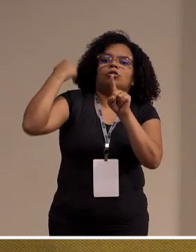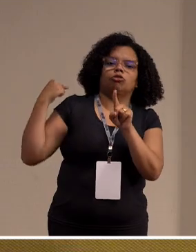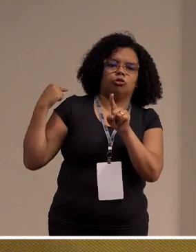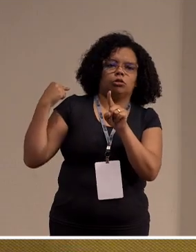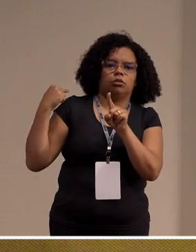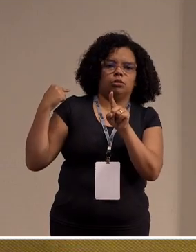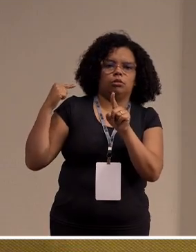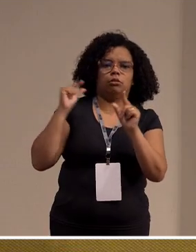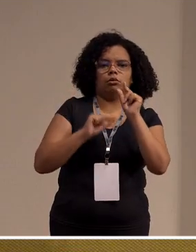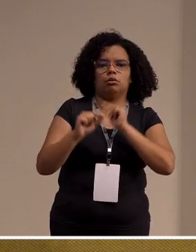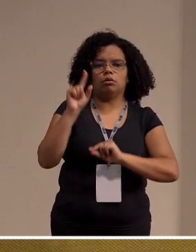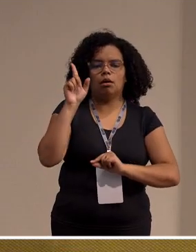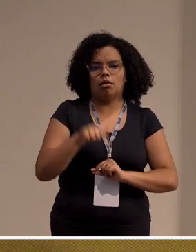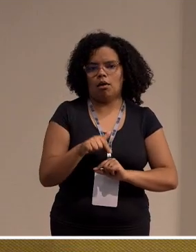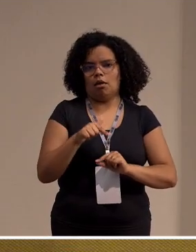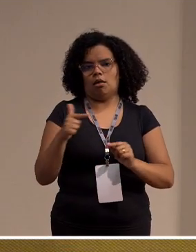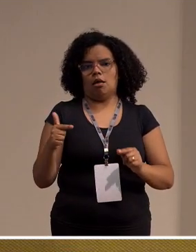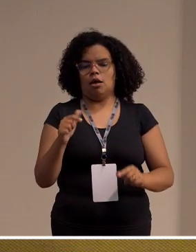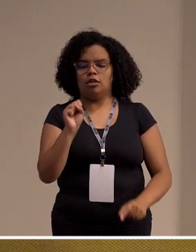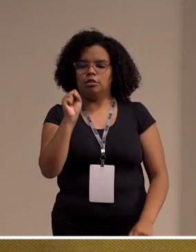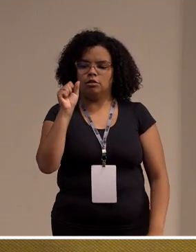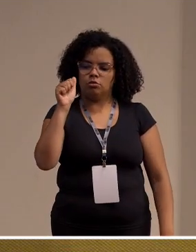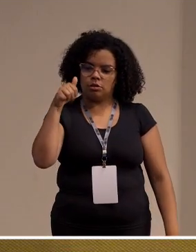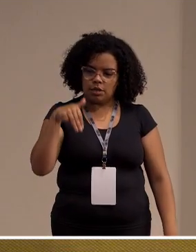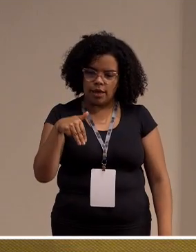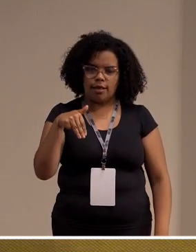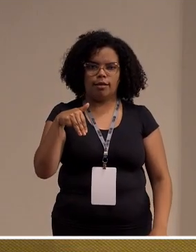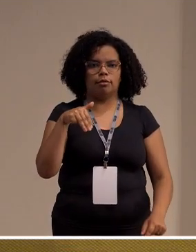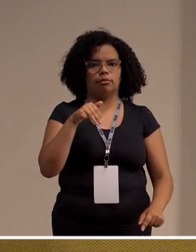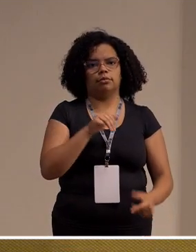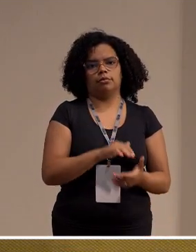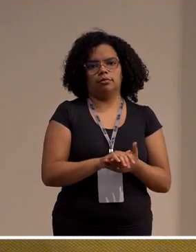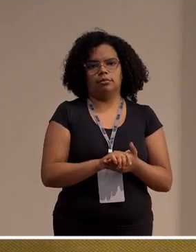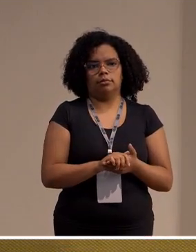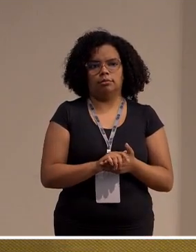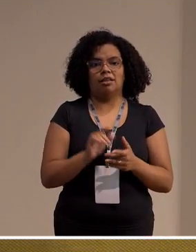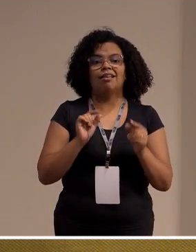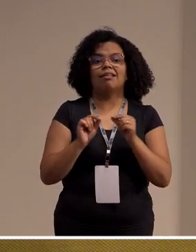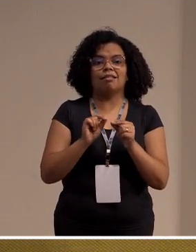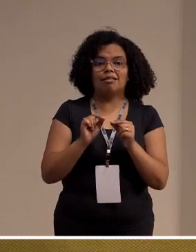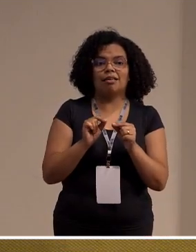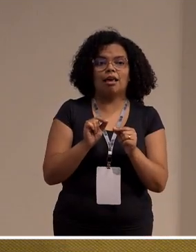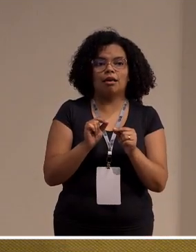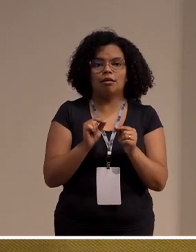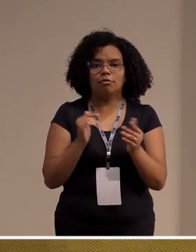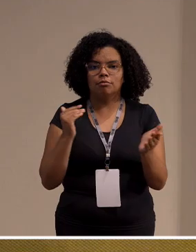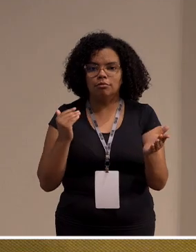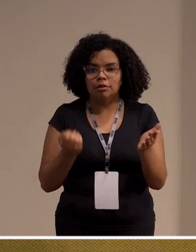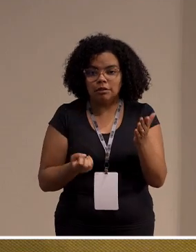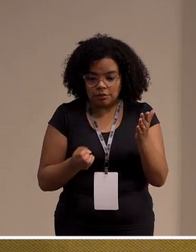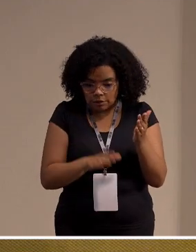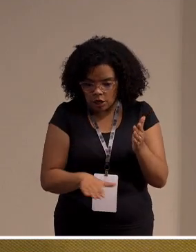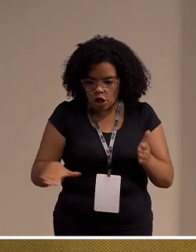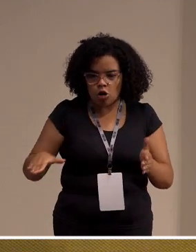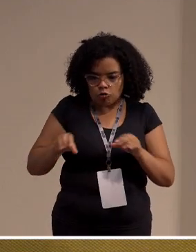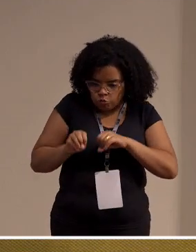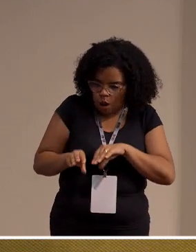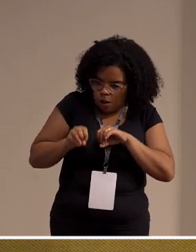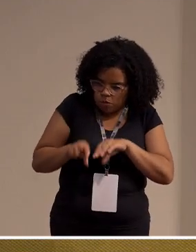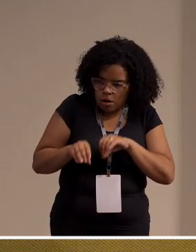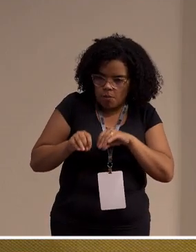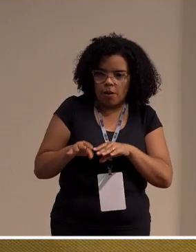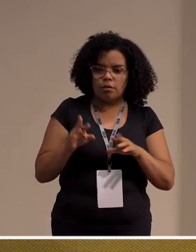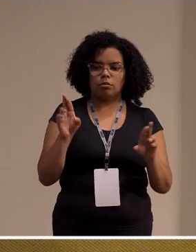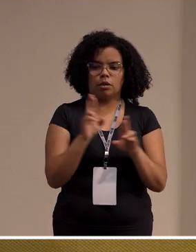Iris? Who made Sam and Iris? What were the circumstances like? Were these love relationships? Were they able to stay